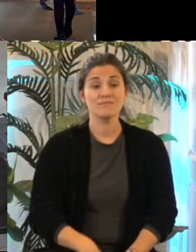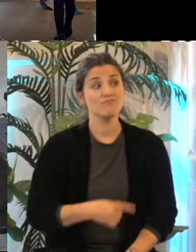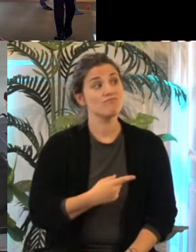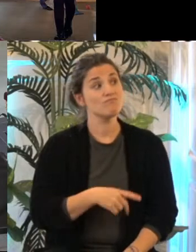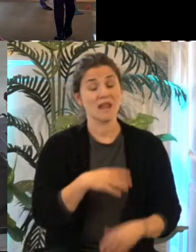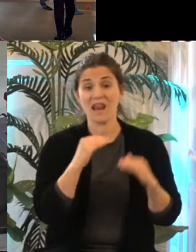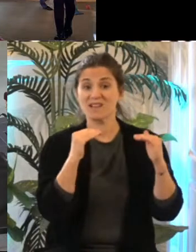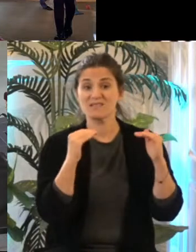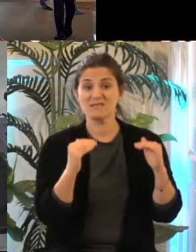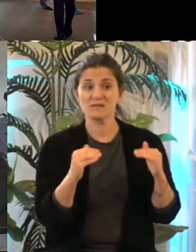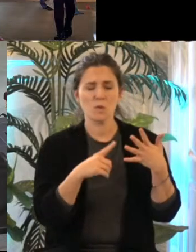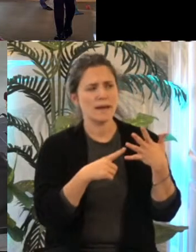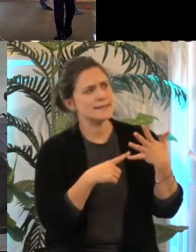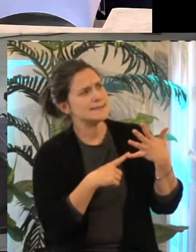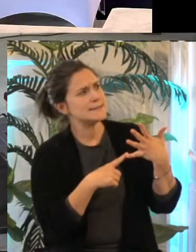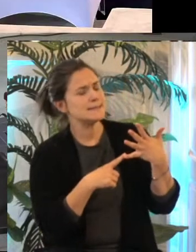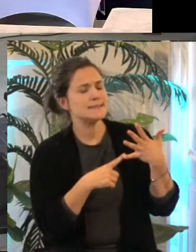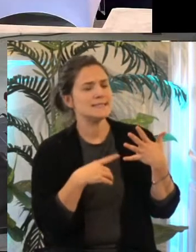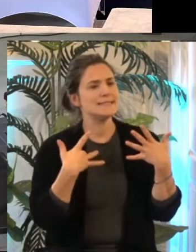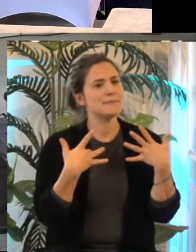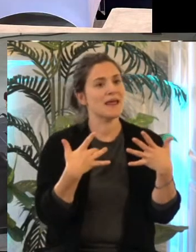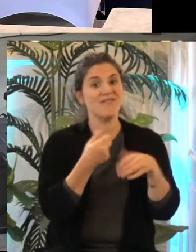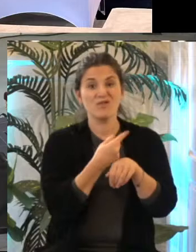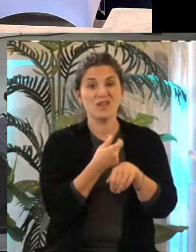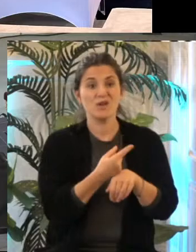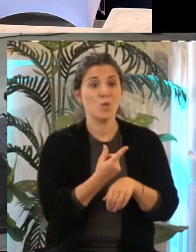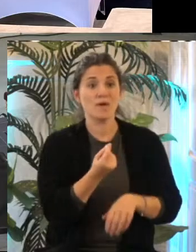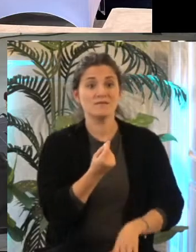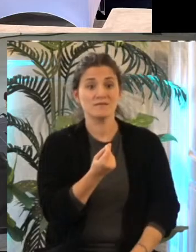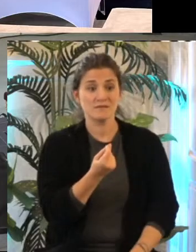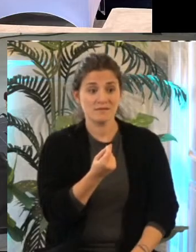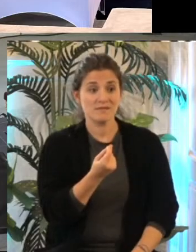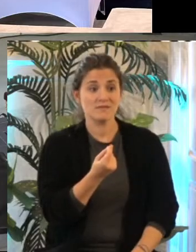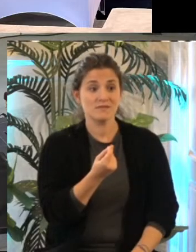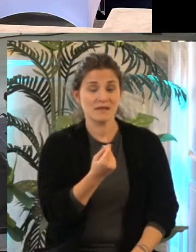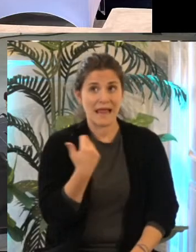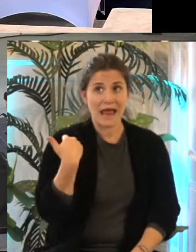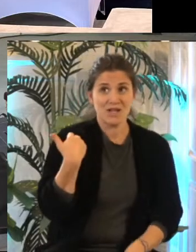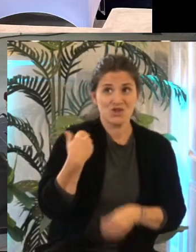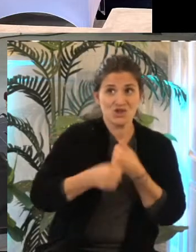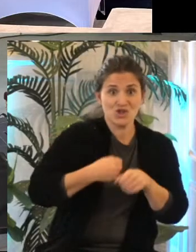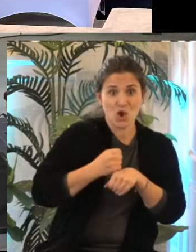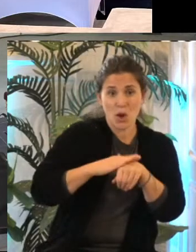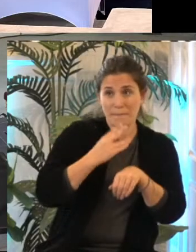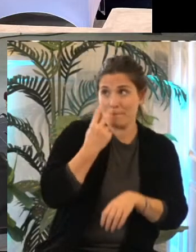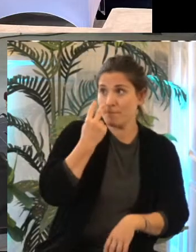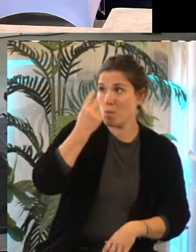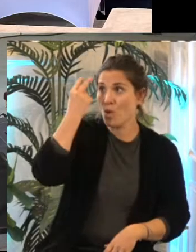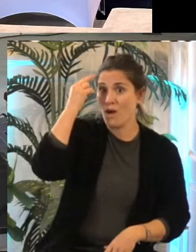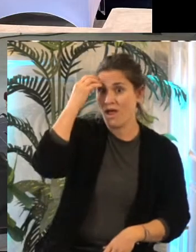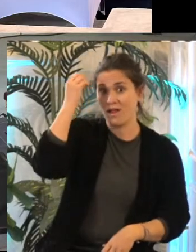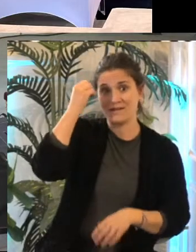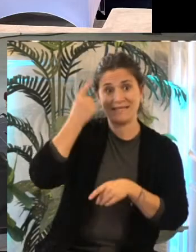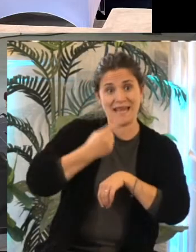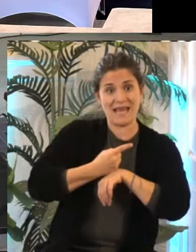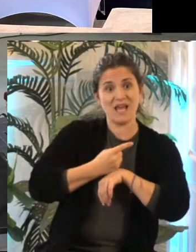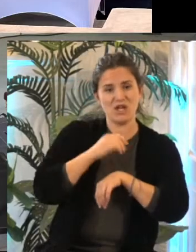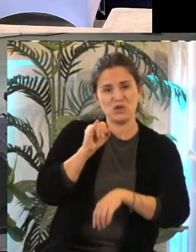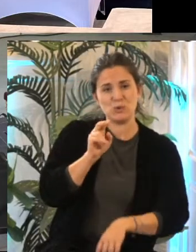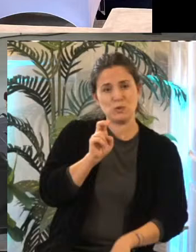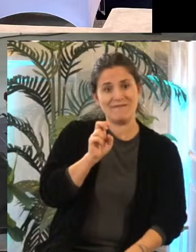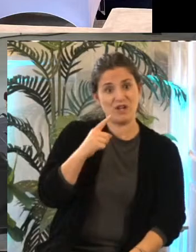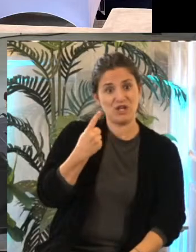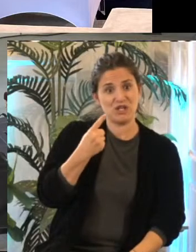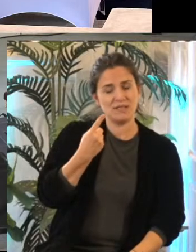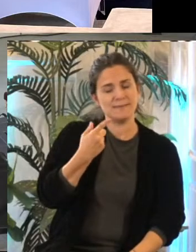then what's the next one is, we did this last year on Memorial Day. We're going to do it again on June 1st. It's a